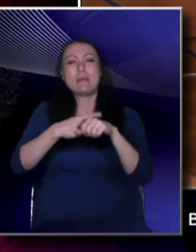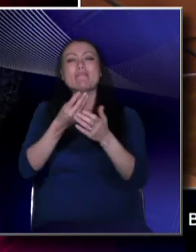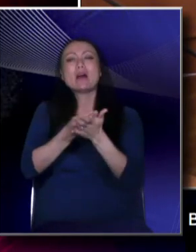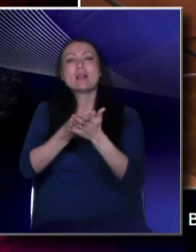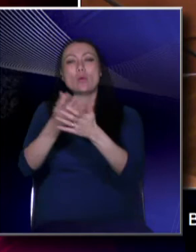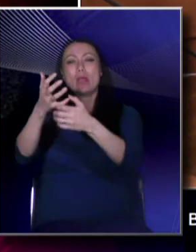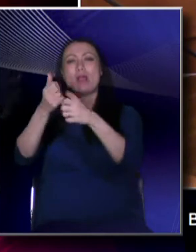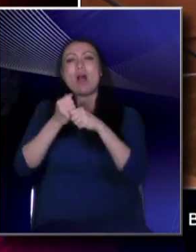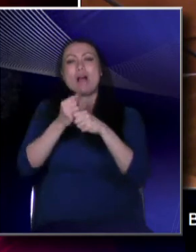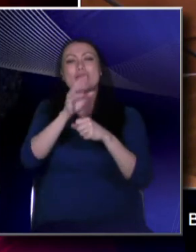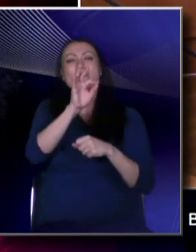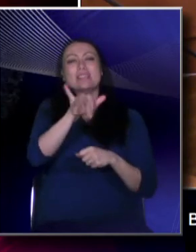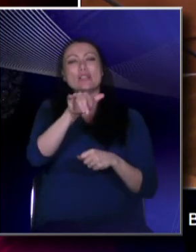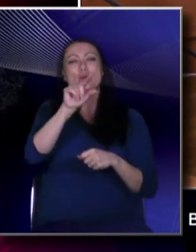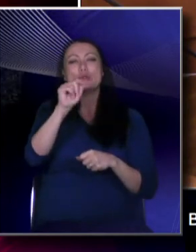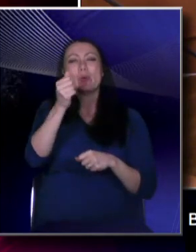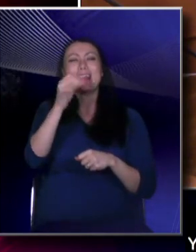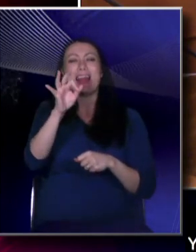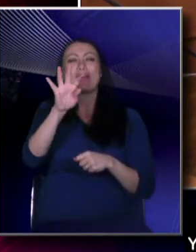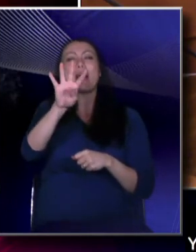year 2019, which was the